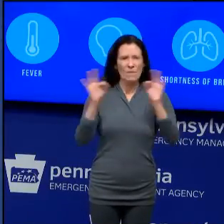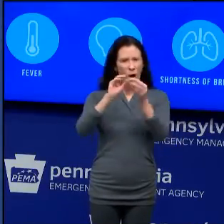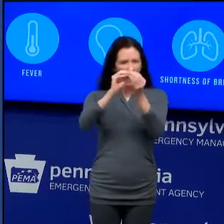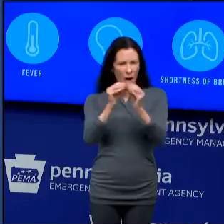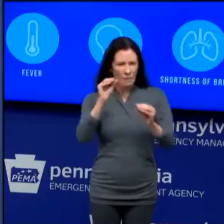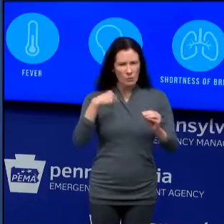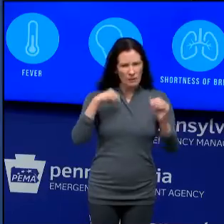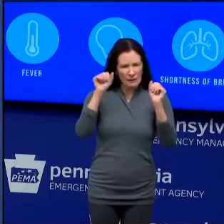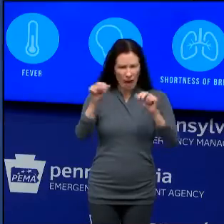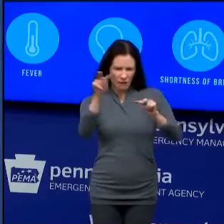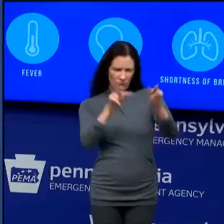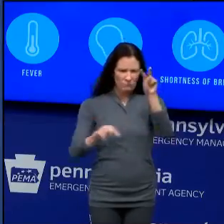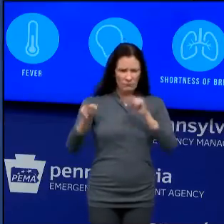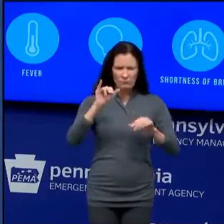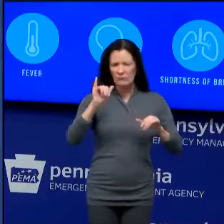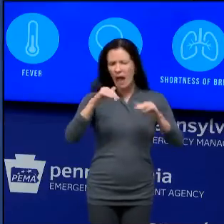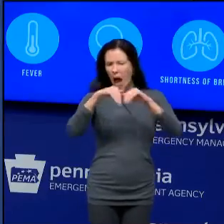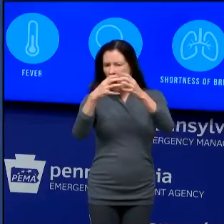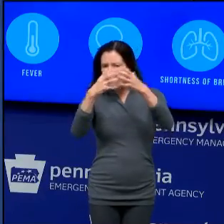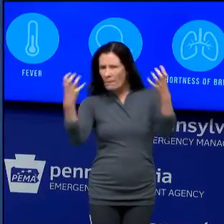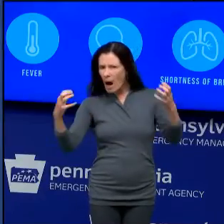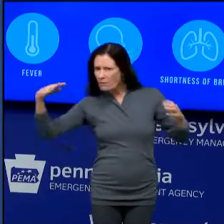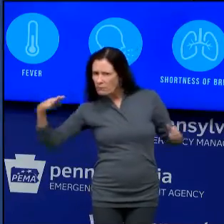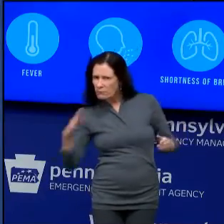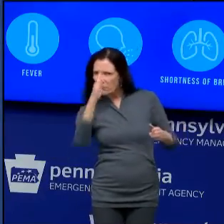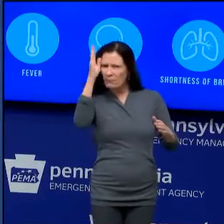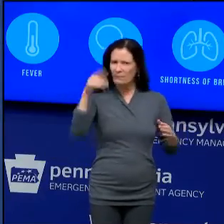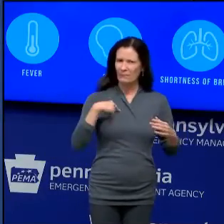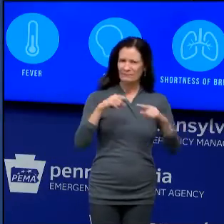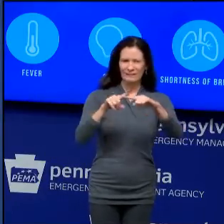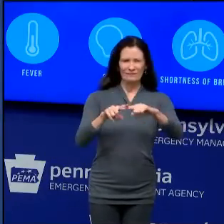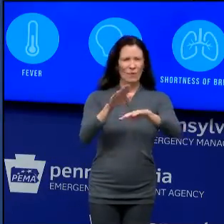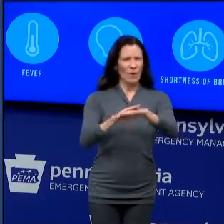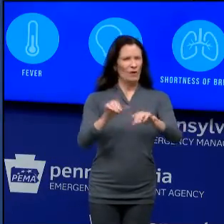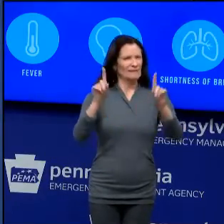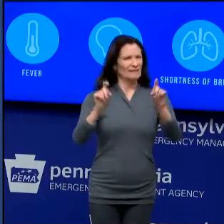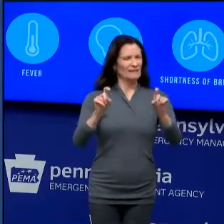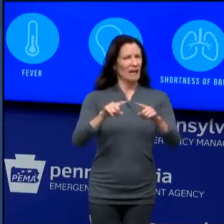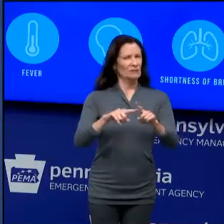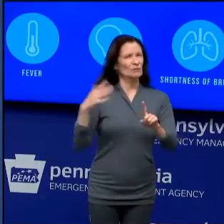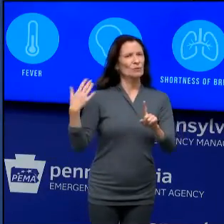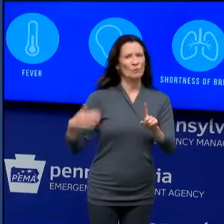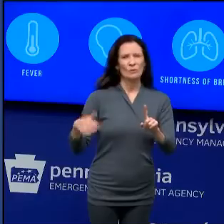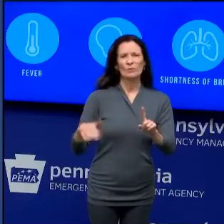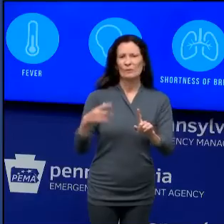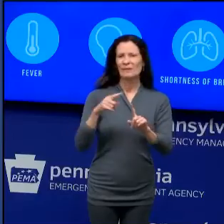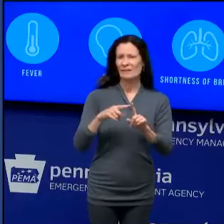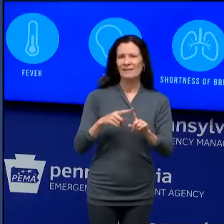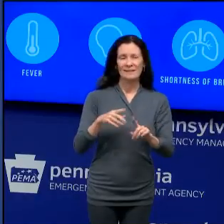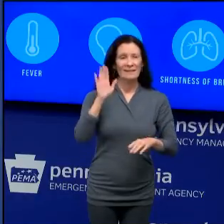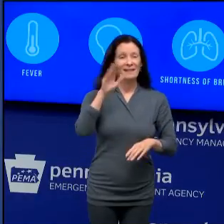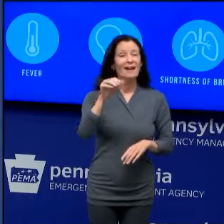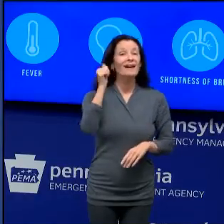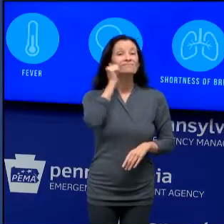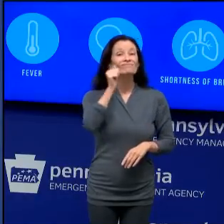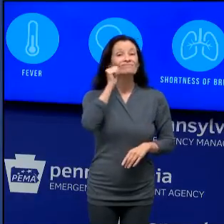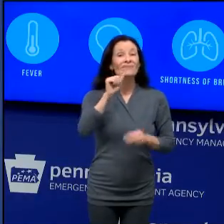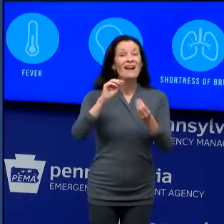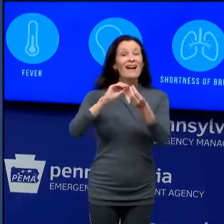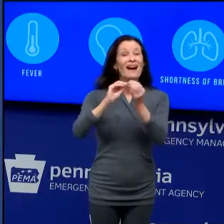And we know, as I've stated before, that our daily data is an undercount of our positivity